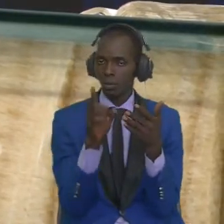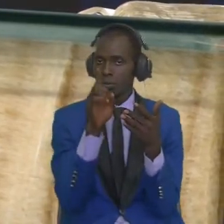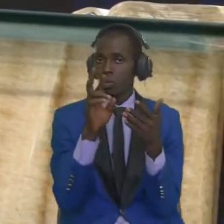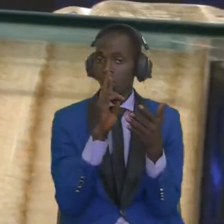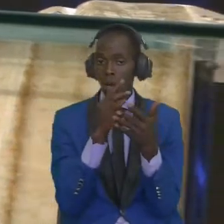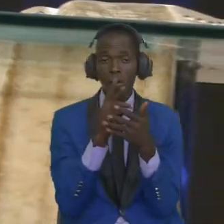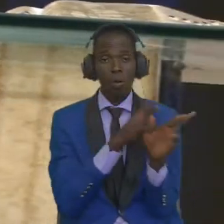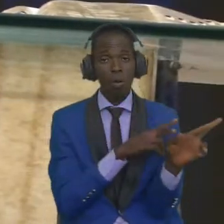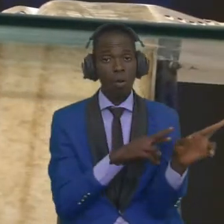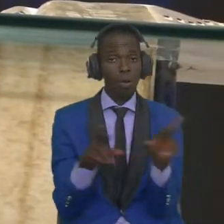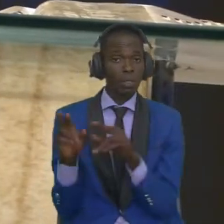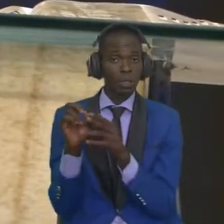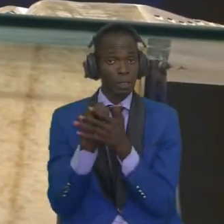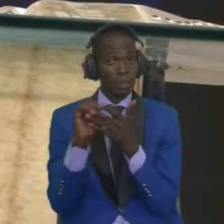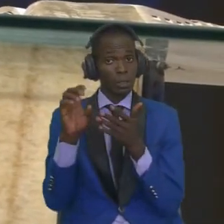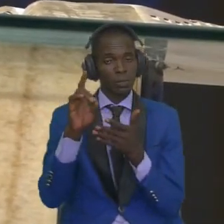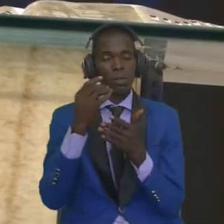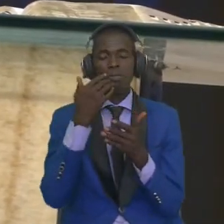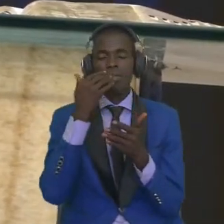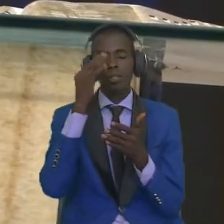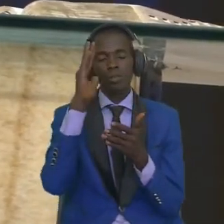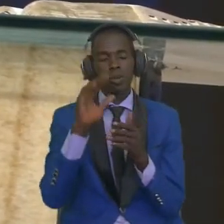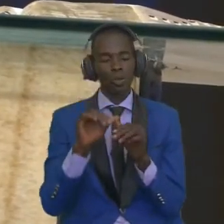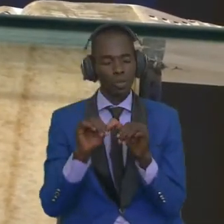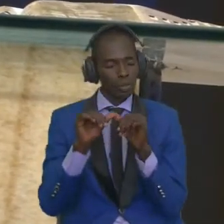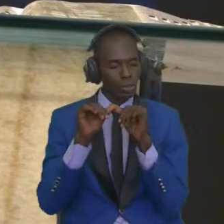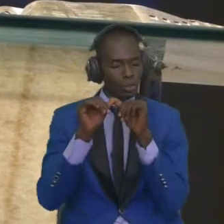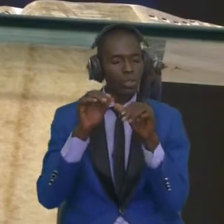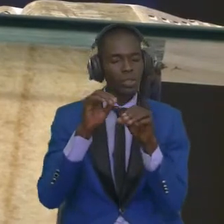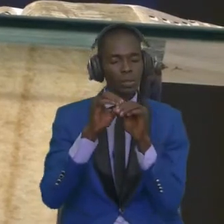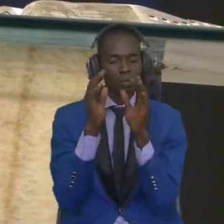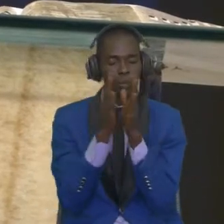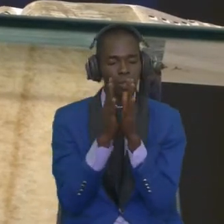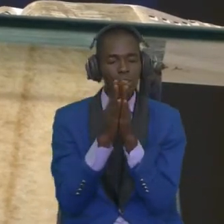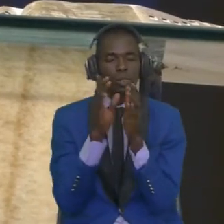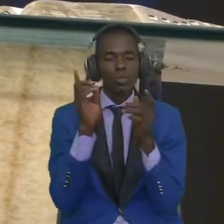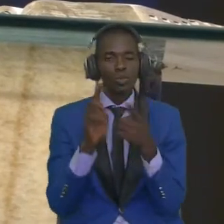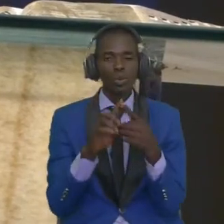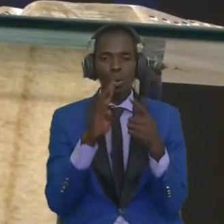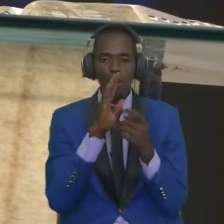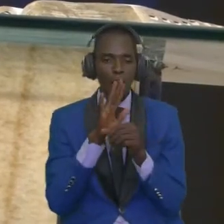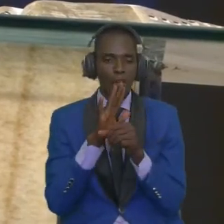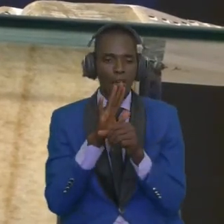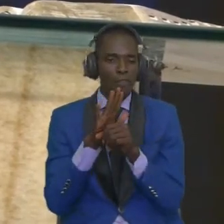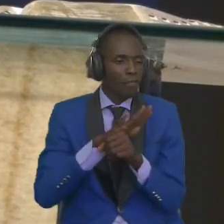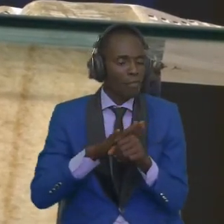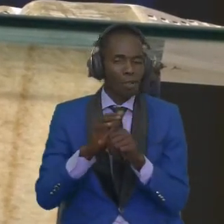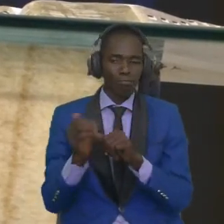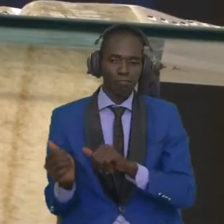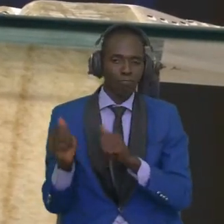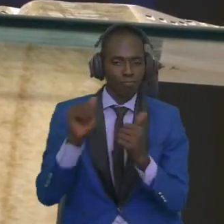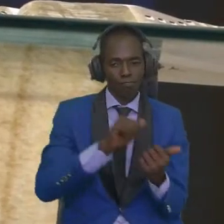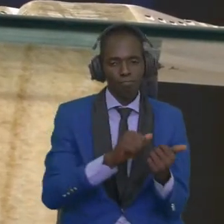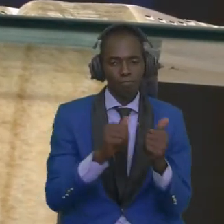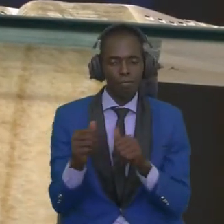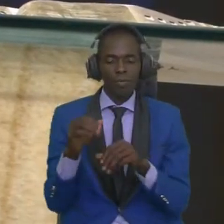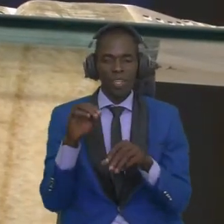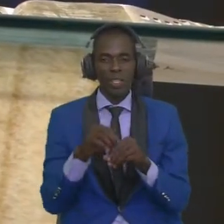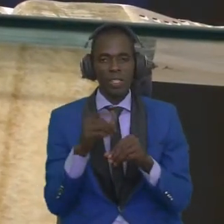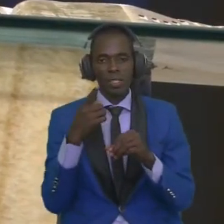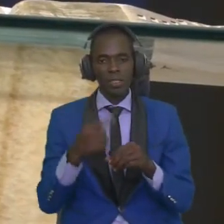are sanctified. Continue in prayer to be filled, immersed, baptized,